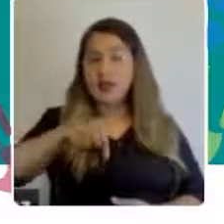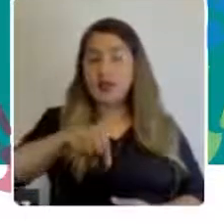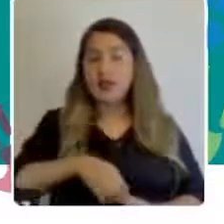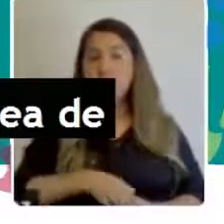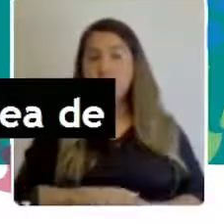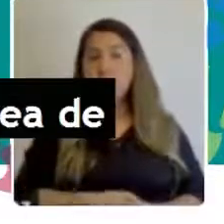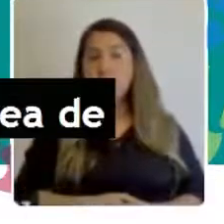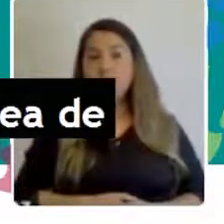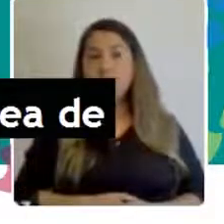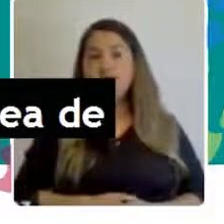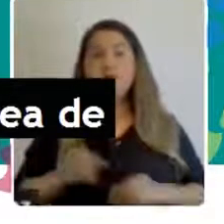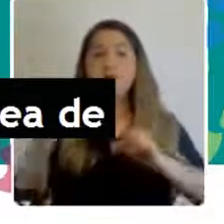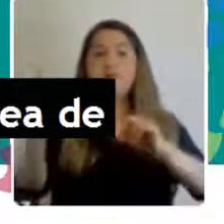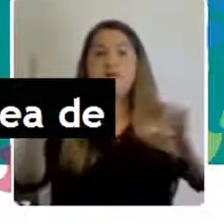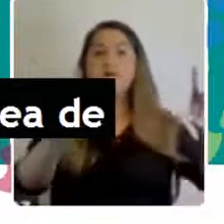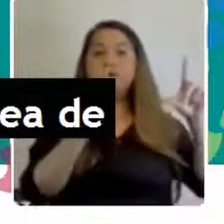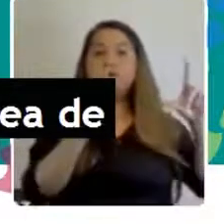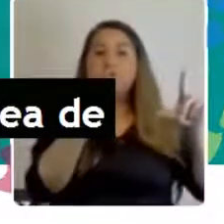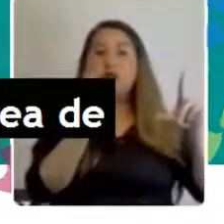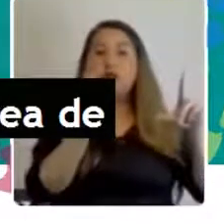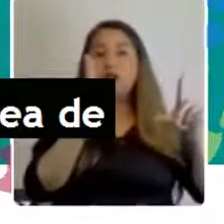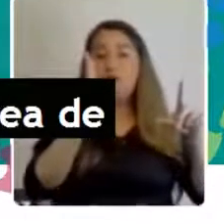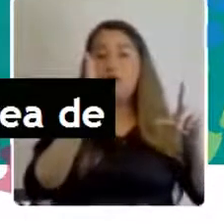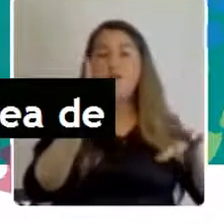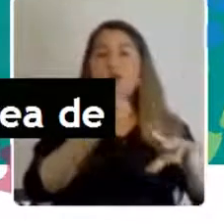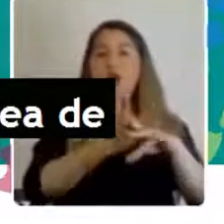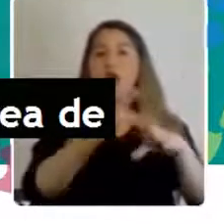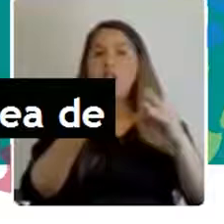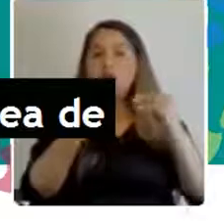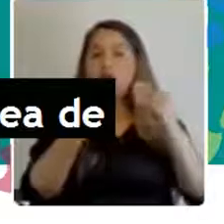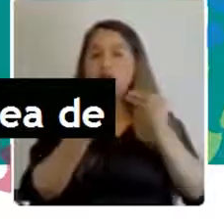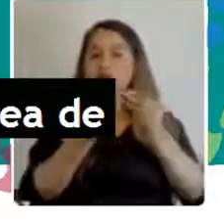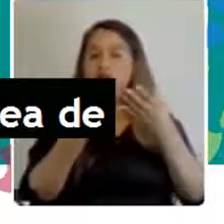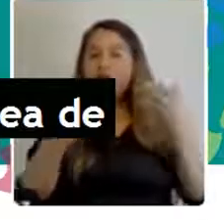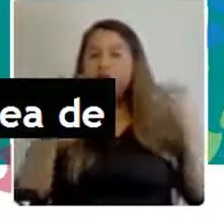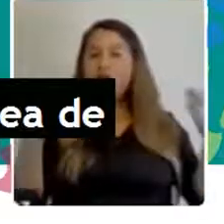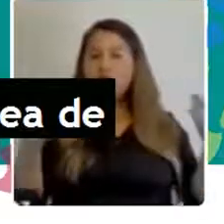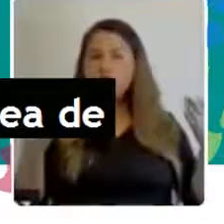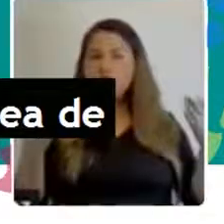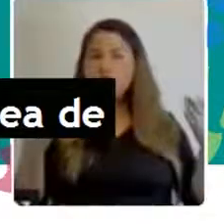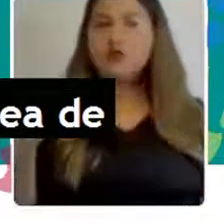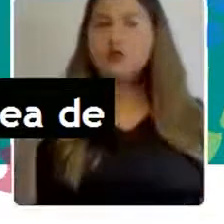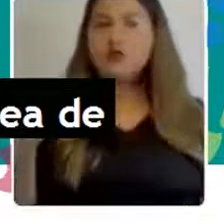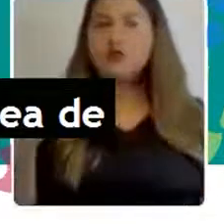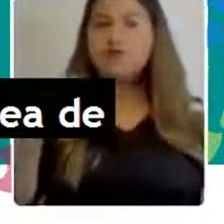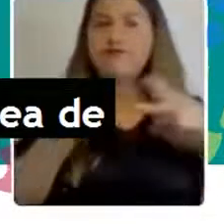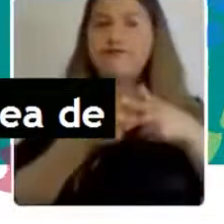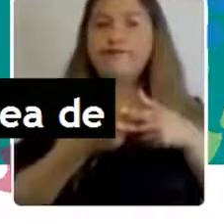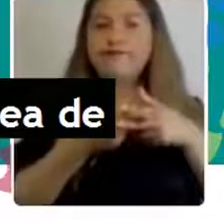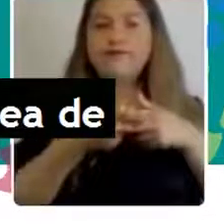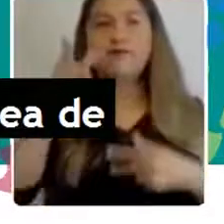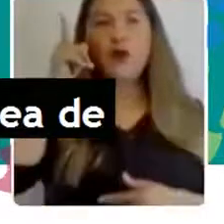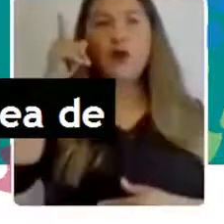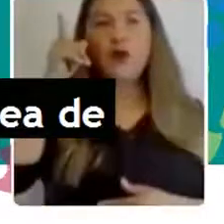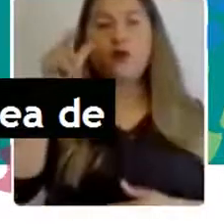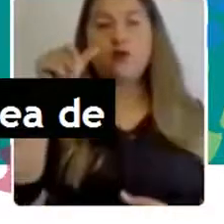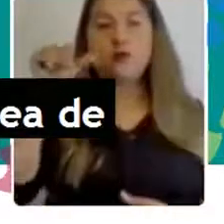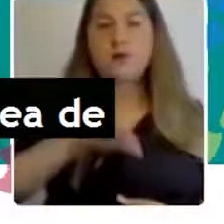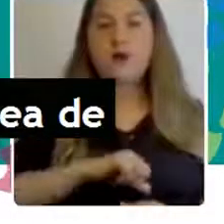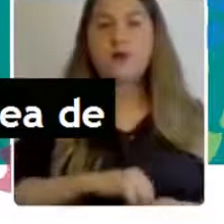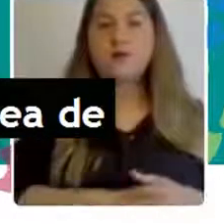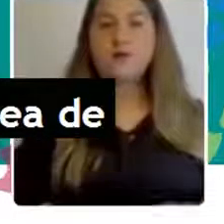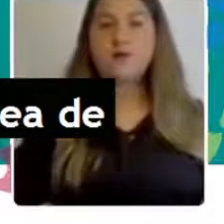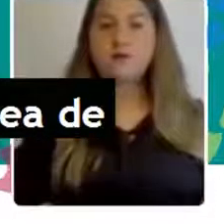calls, and so on. So I invite you to go to the program. Of course, not only on COVID, but also